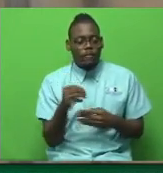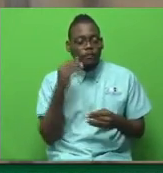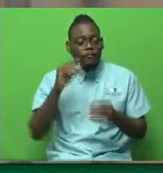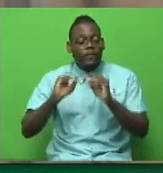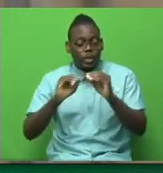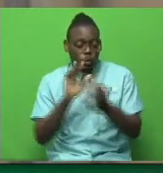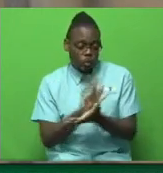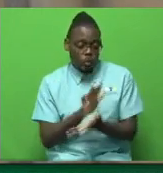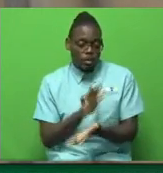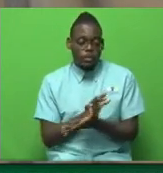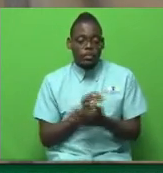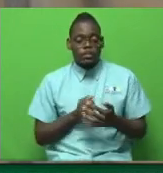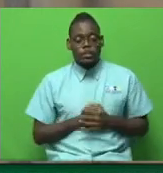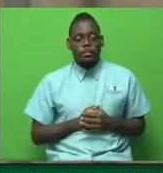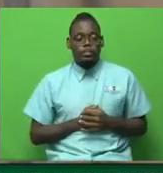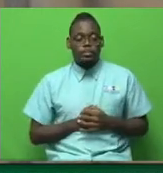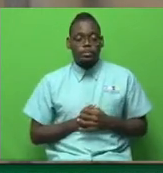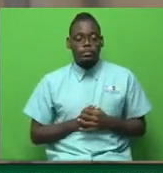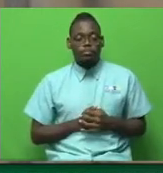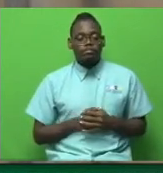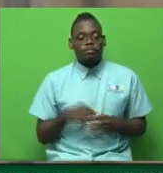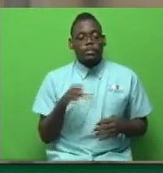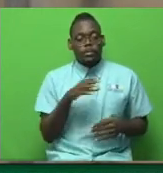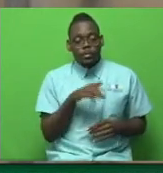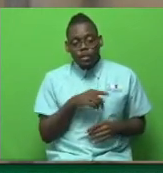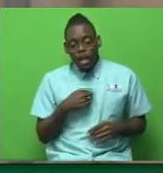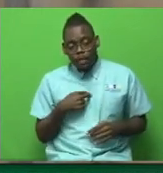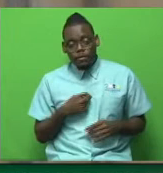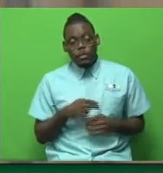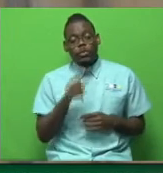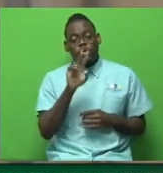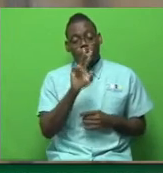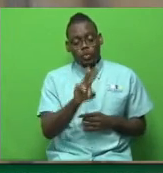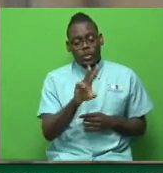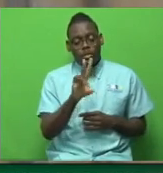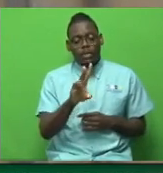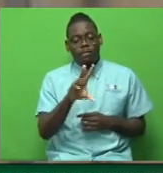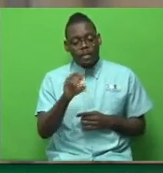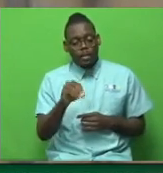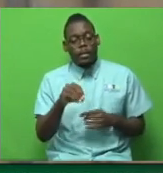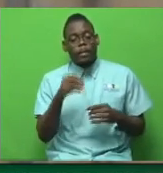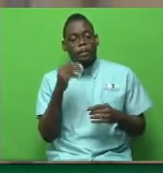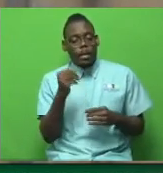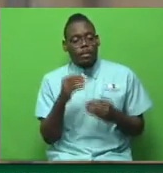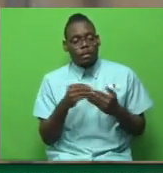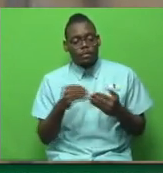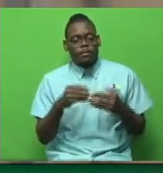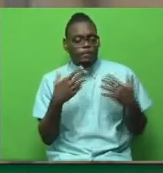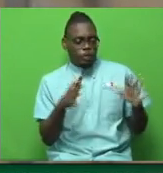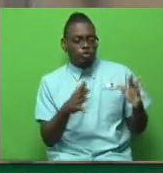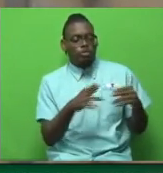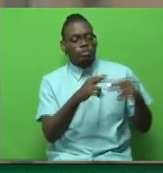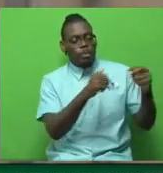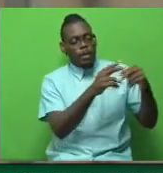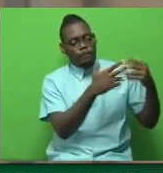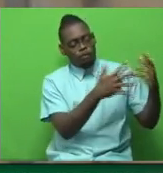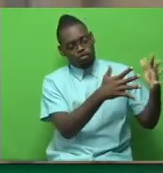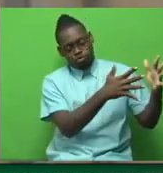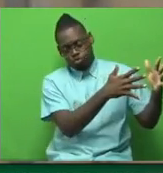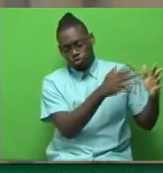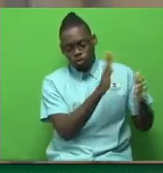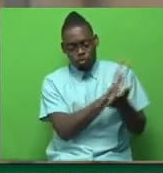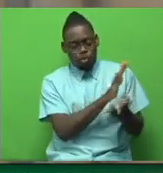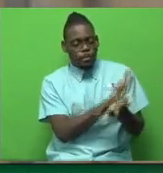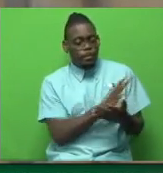of seven schools at 270 million and we are continuing to complete the school construction as we go along